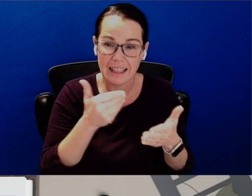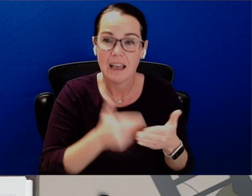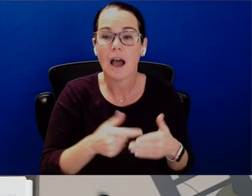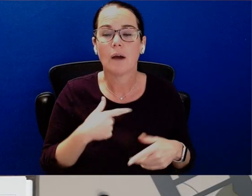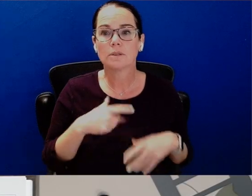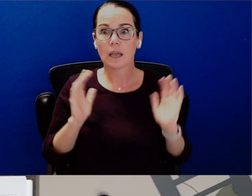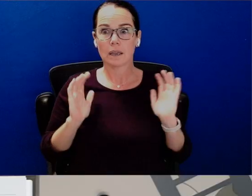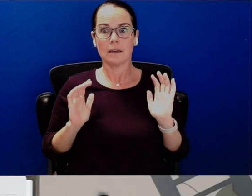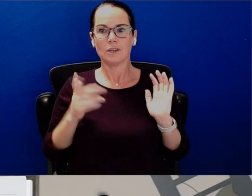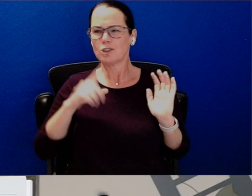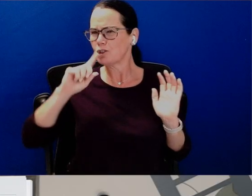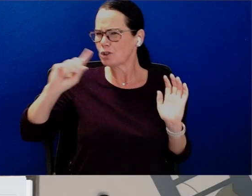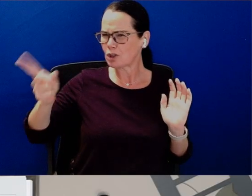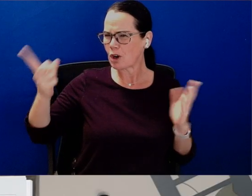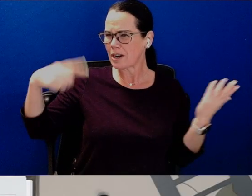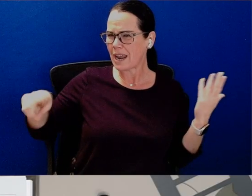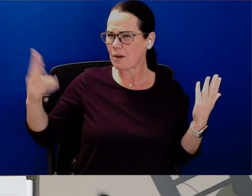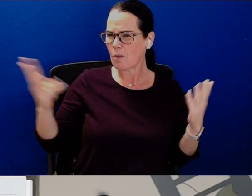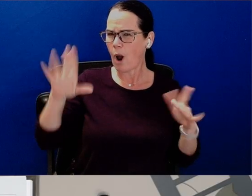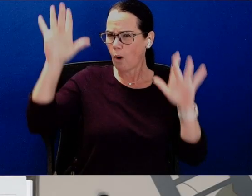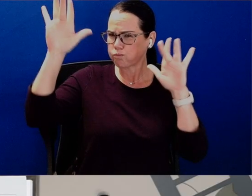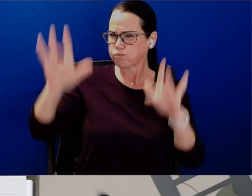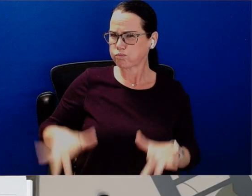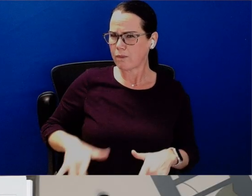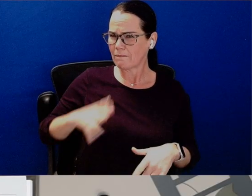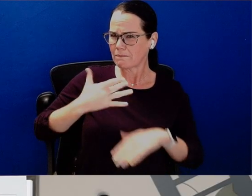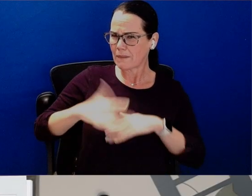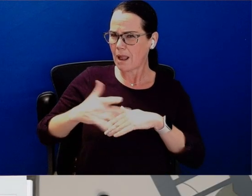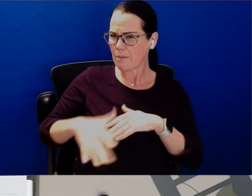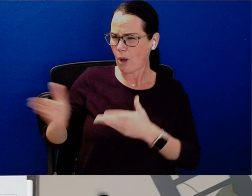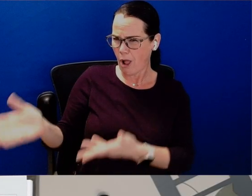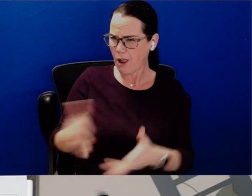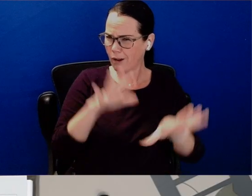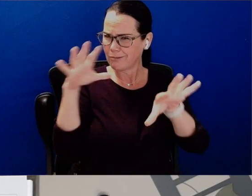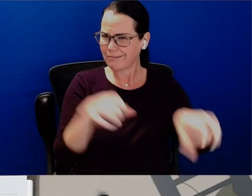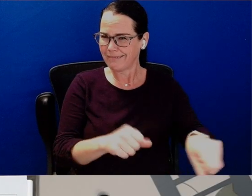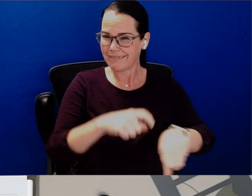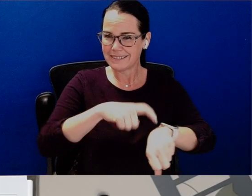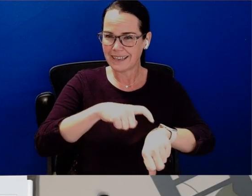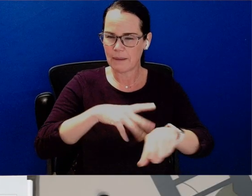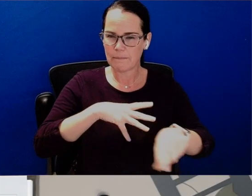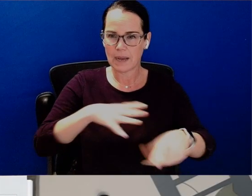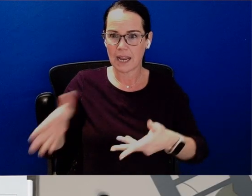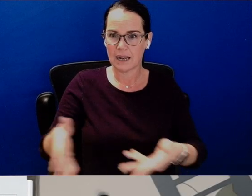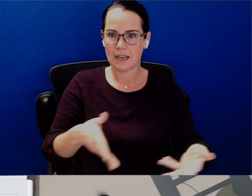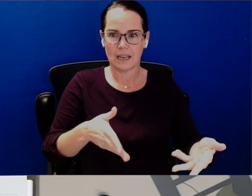like, sure, my Wednesday next week is all free. Go for it, please.